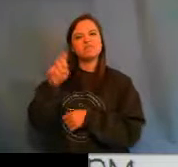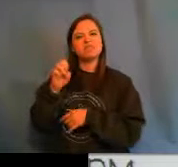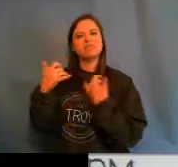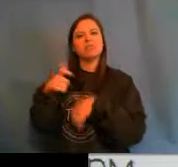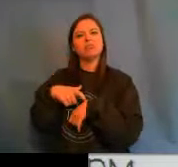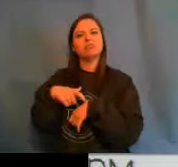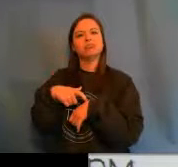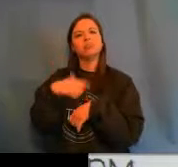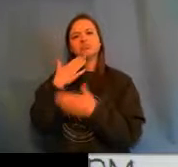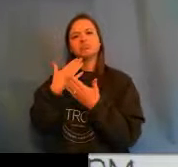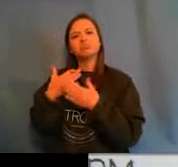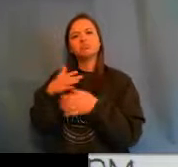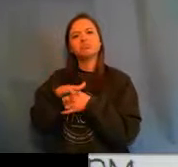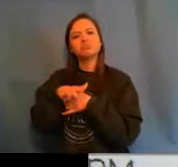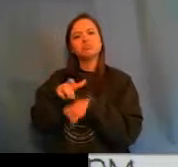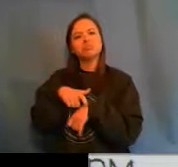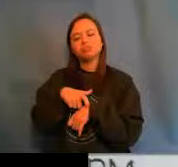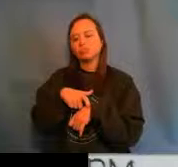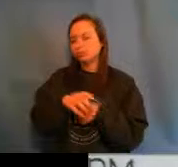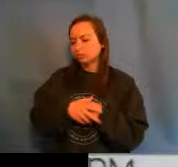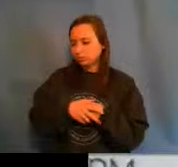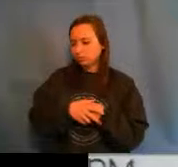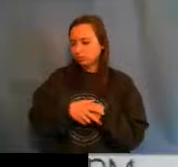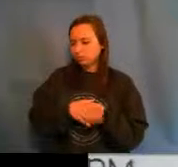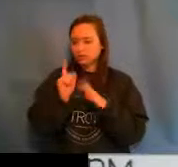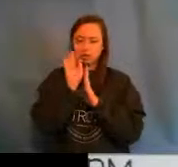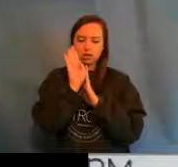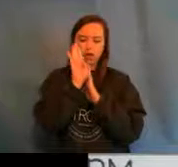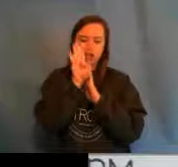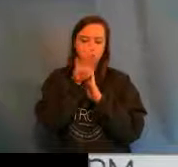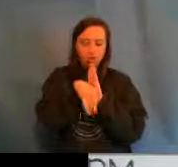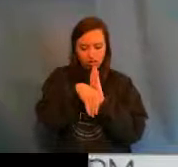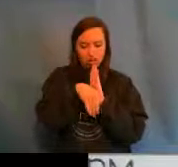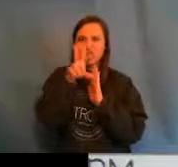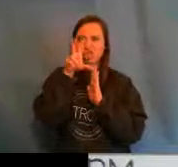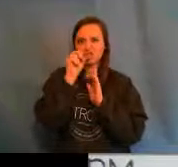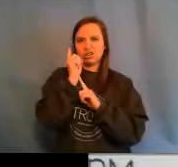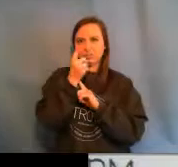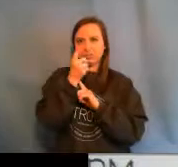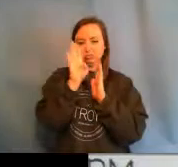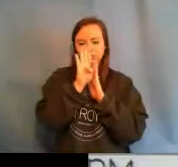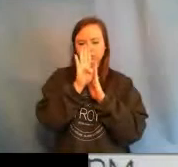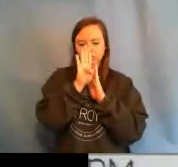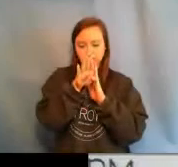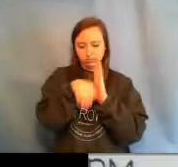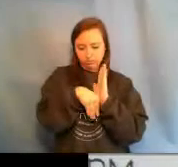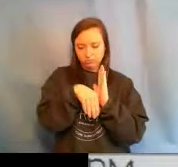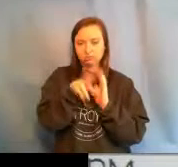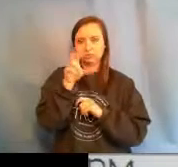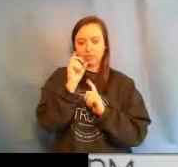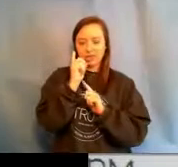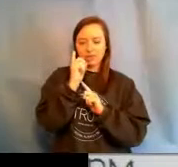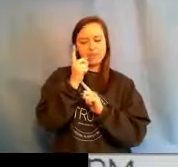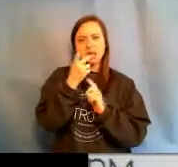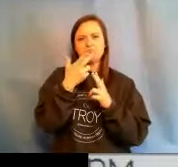is. So it's a good amount of time, okay? That's when our hands go all the way, halfway around our clock. So from the 12 to the 6. So